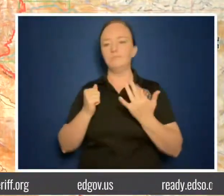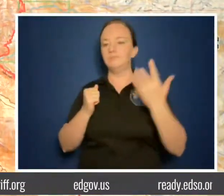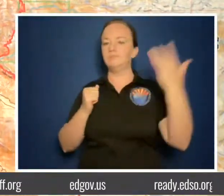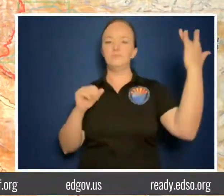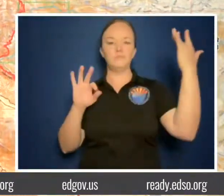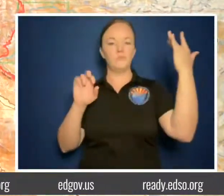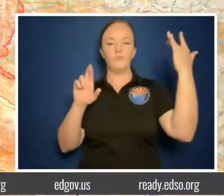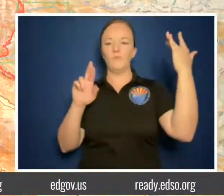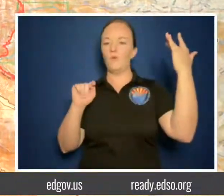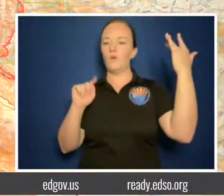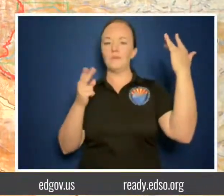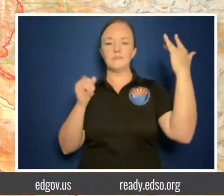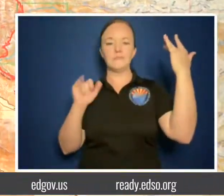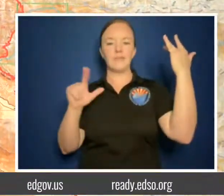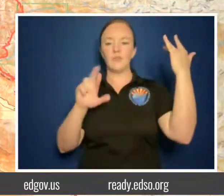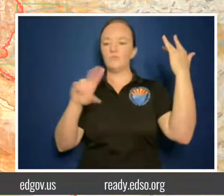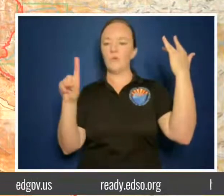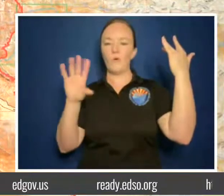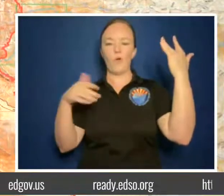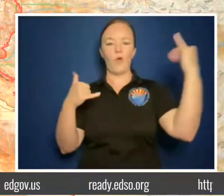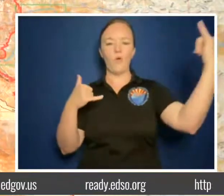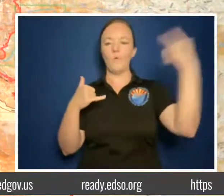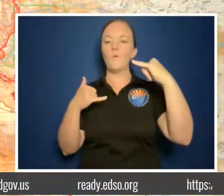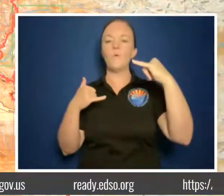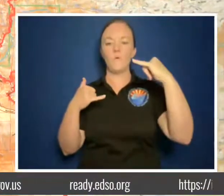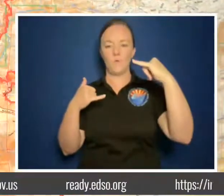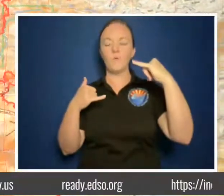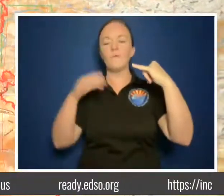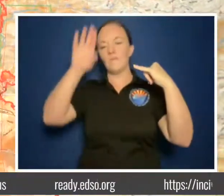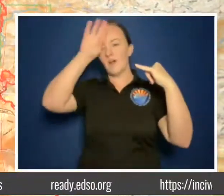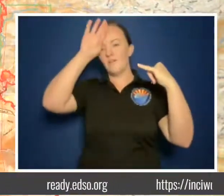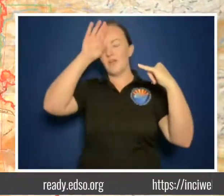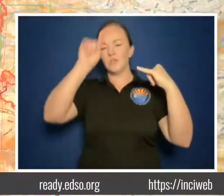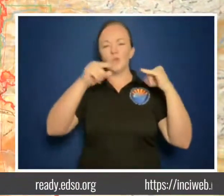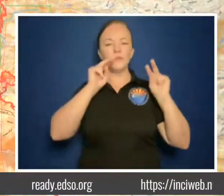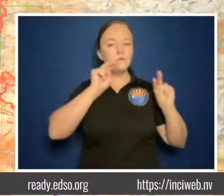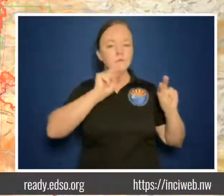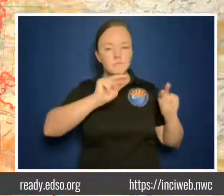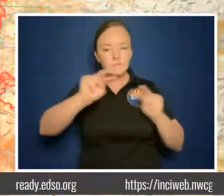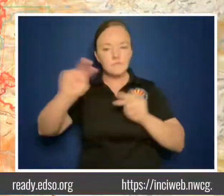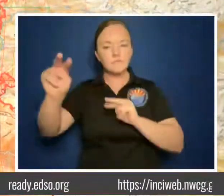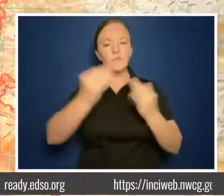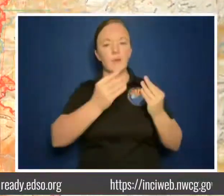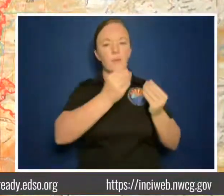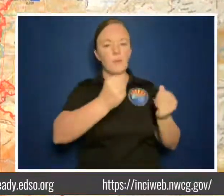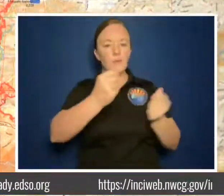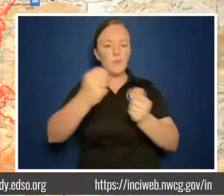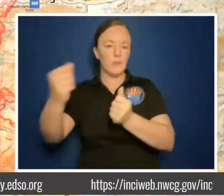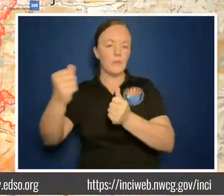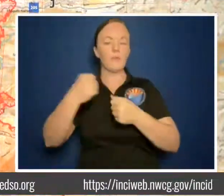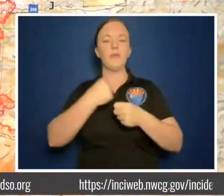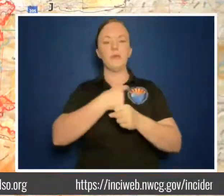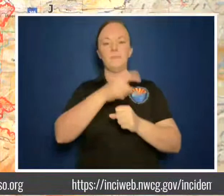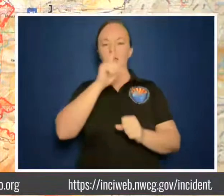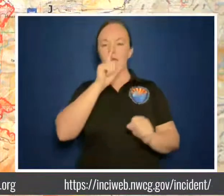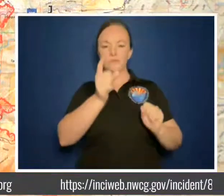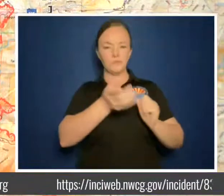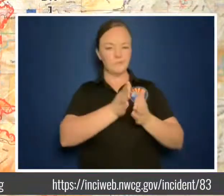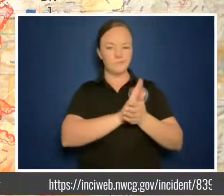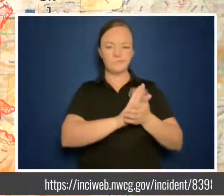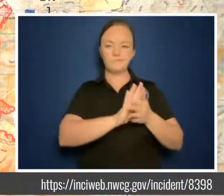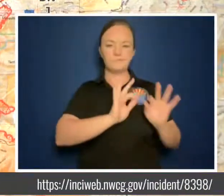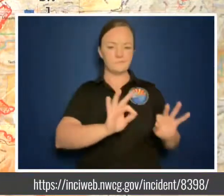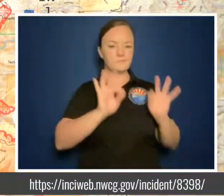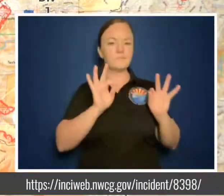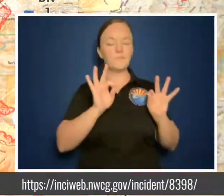holding, and crews continue to do mop up in here, working in and around trying to get further depth in